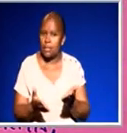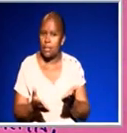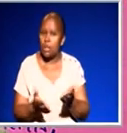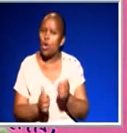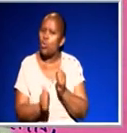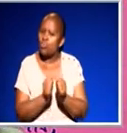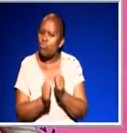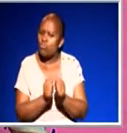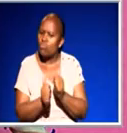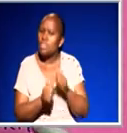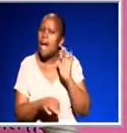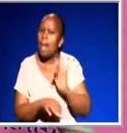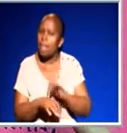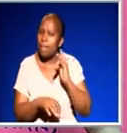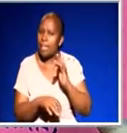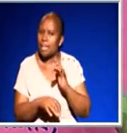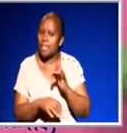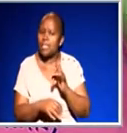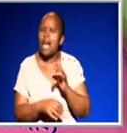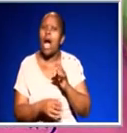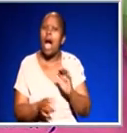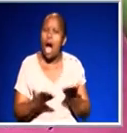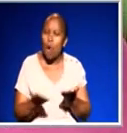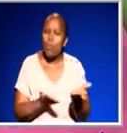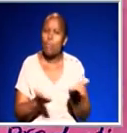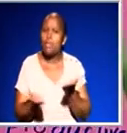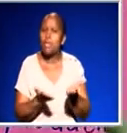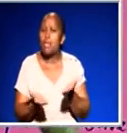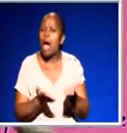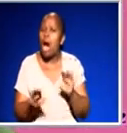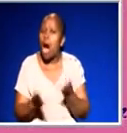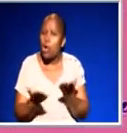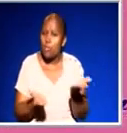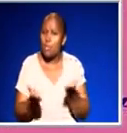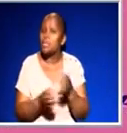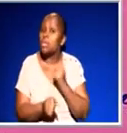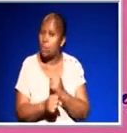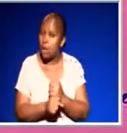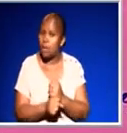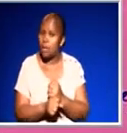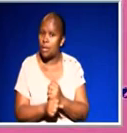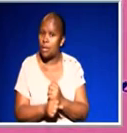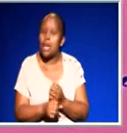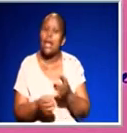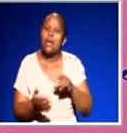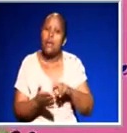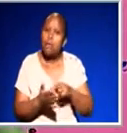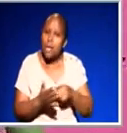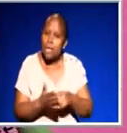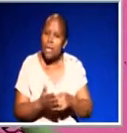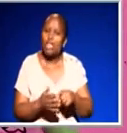which affect its operations. We are saying it refers